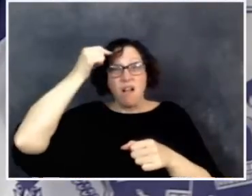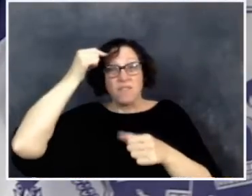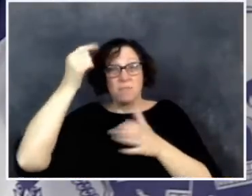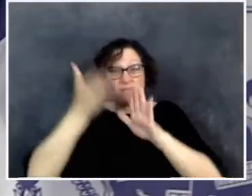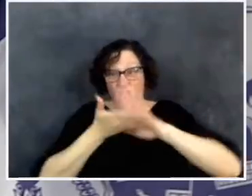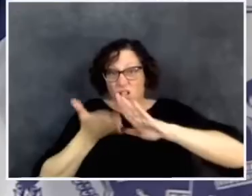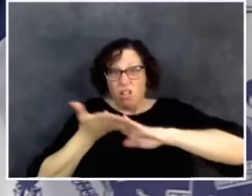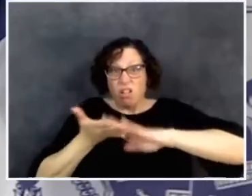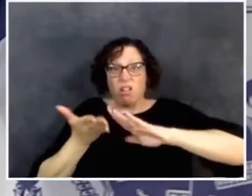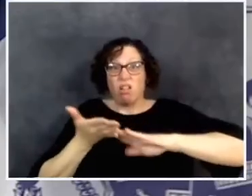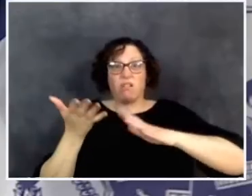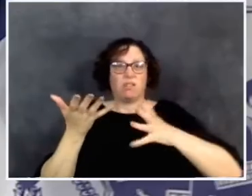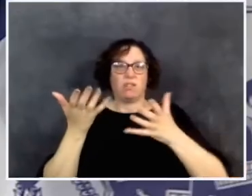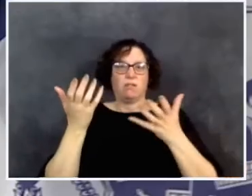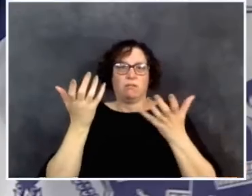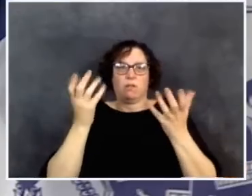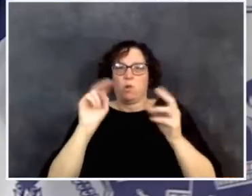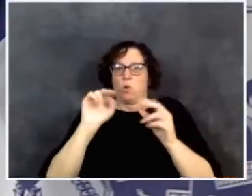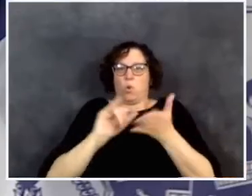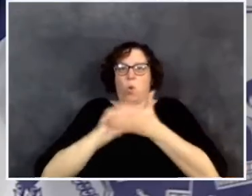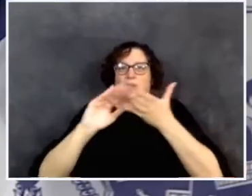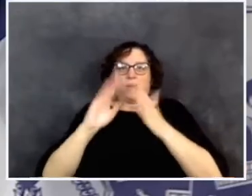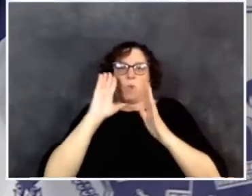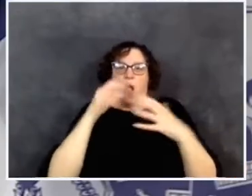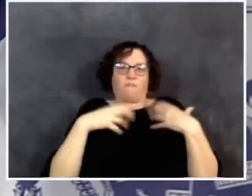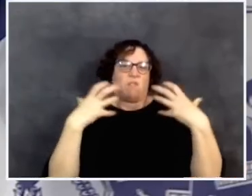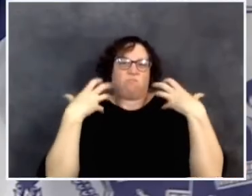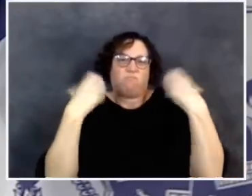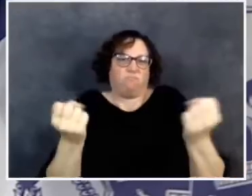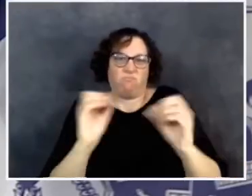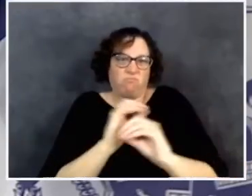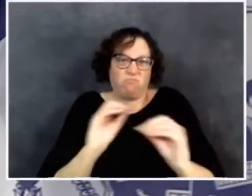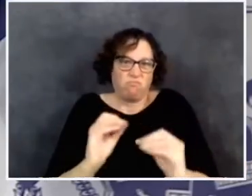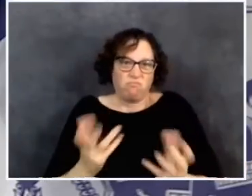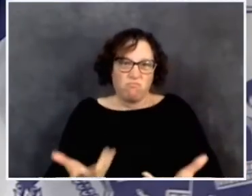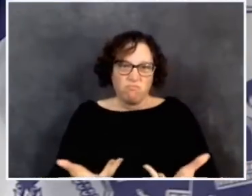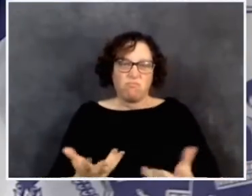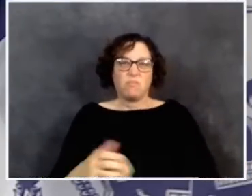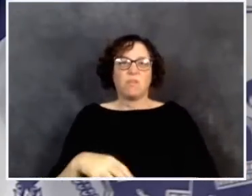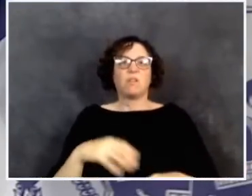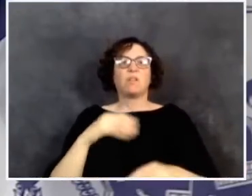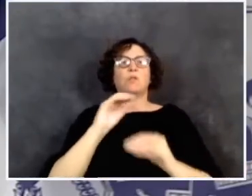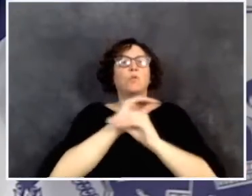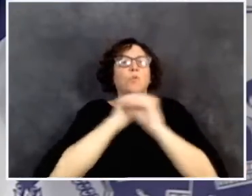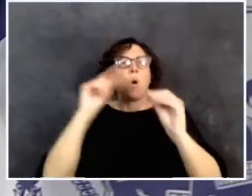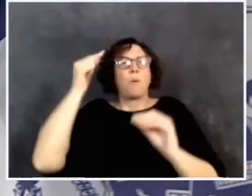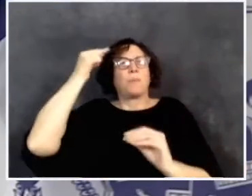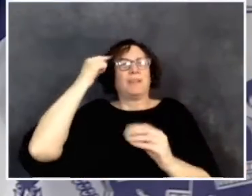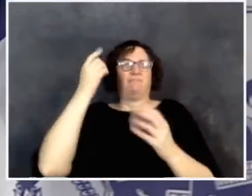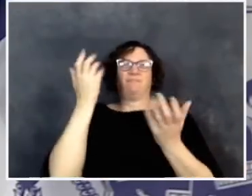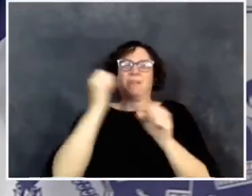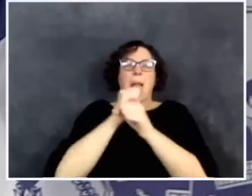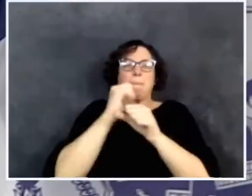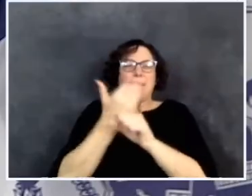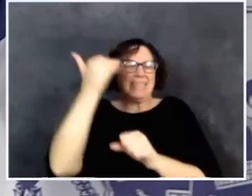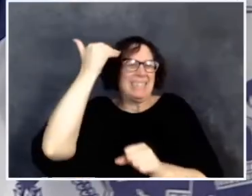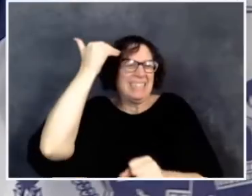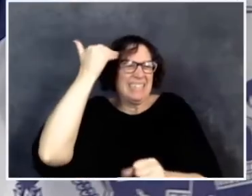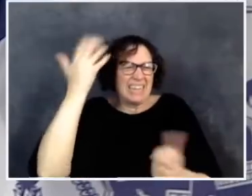morally. It makes no sense for what he says is his priority. So the conversations have been unusual, I'll put it that way,